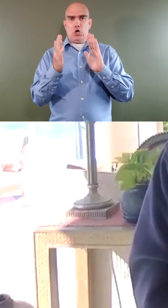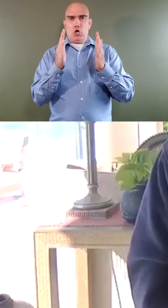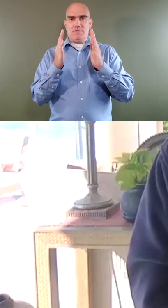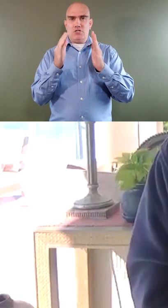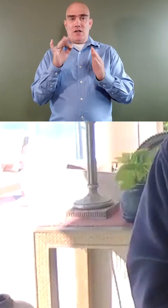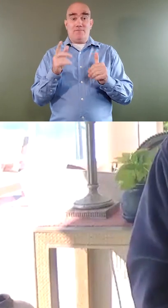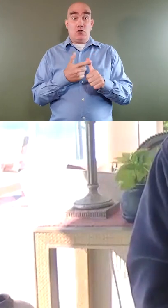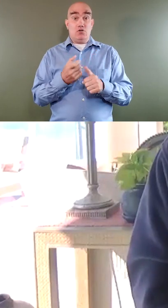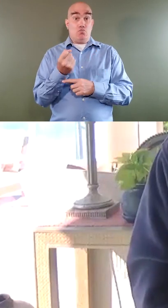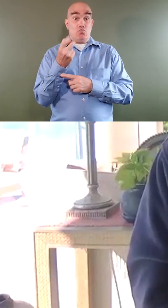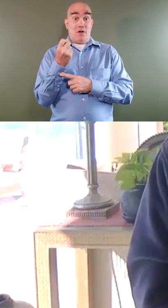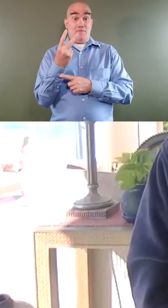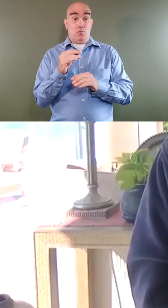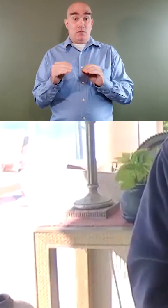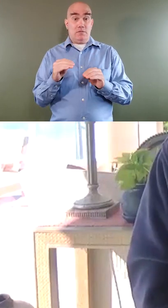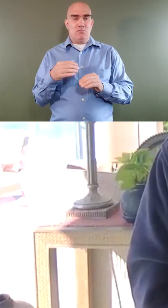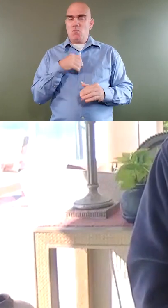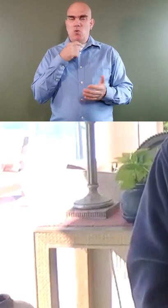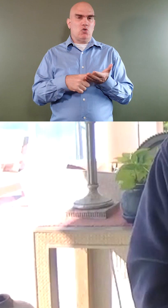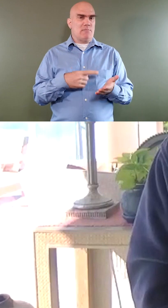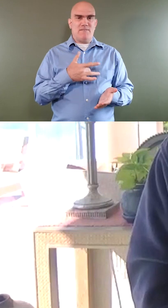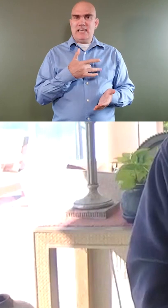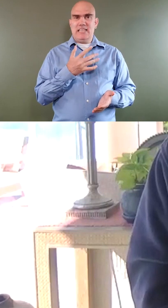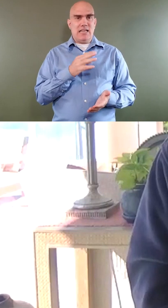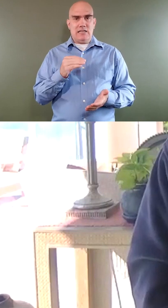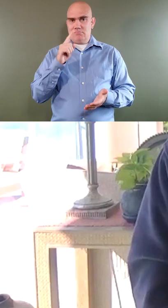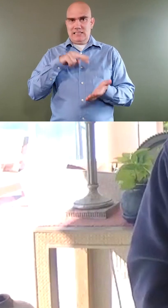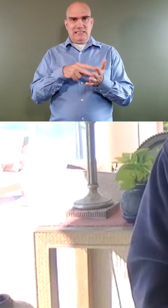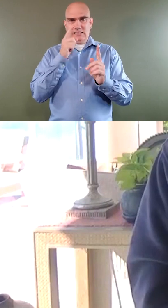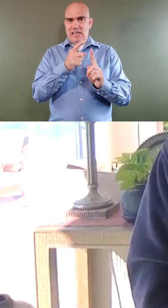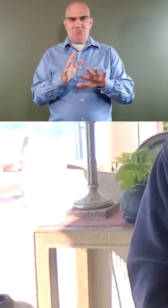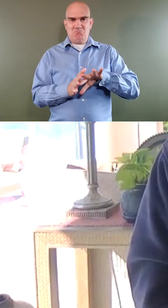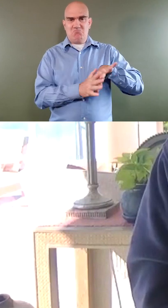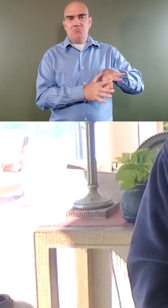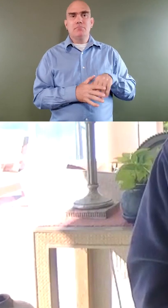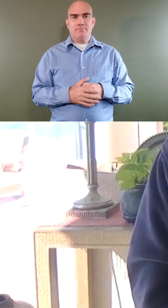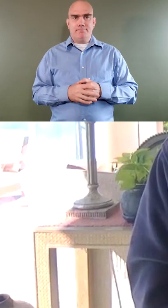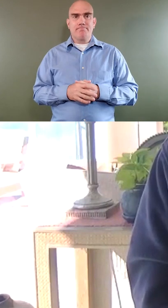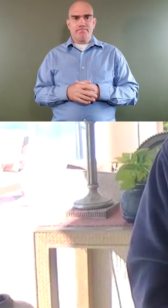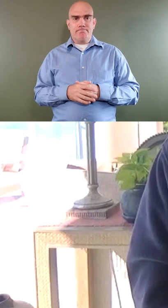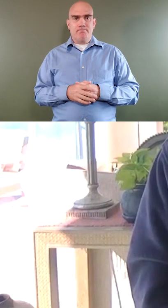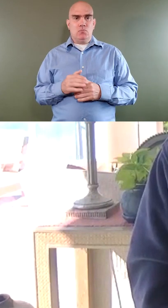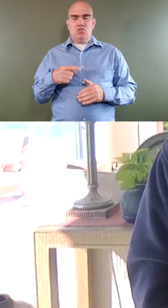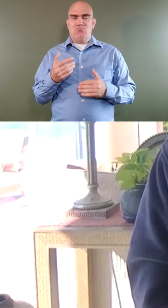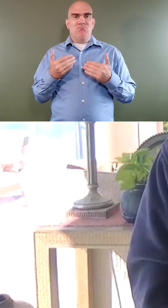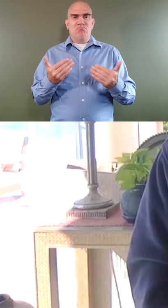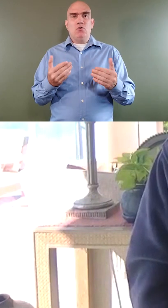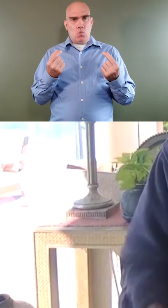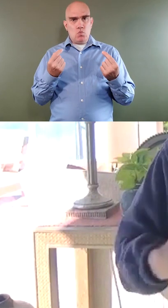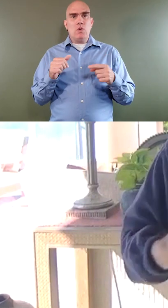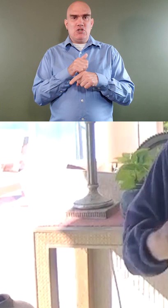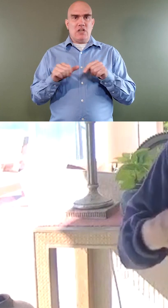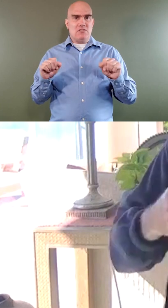12 movements. And we won't talk about feelings and intent. We'll just let